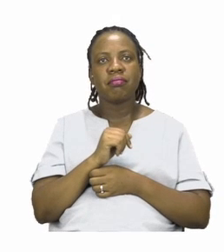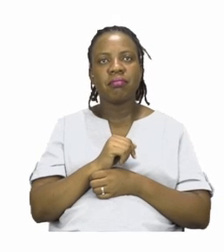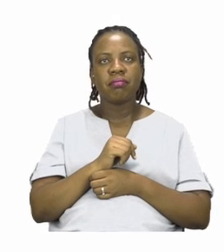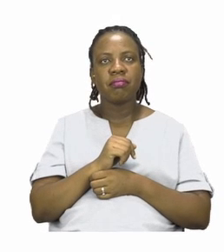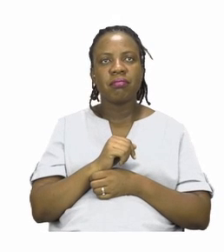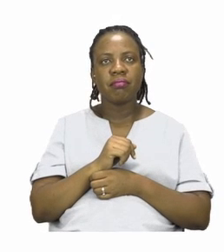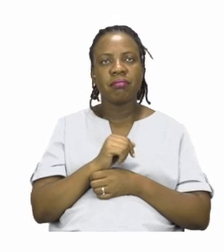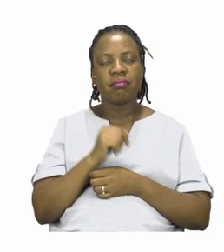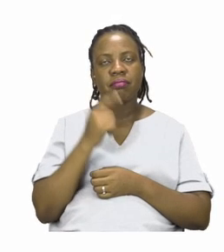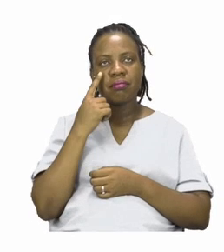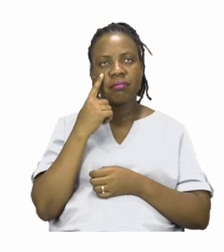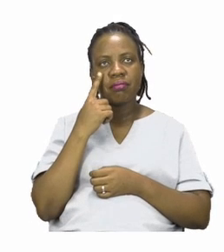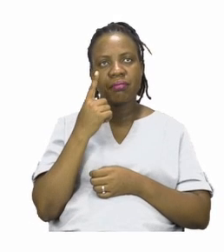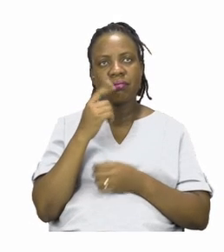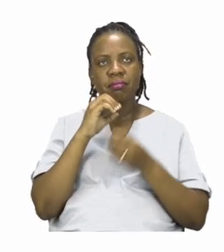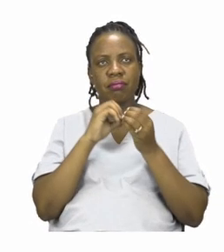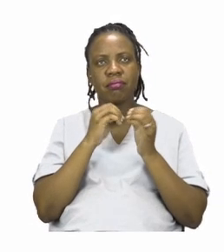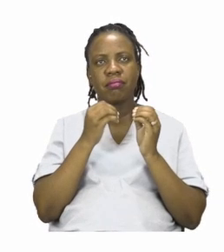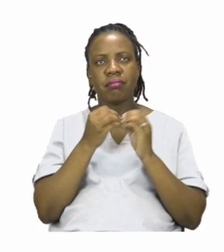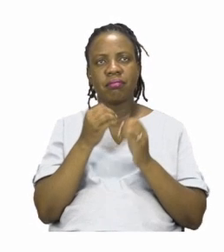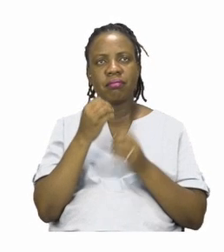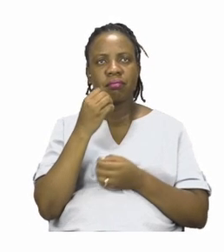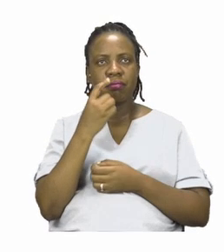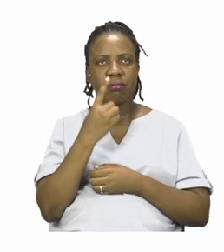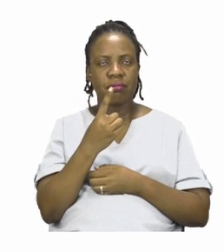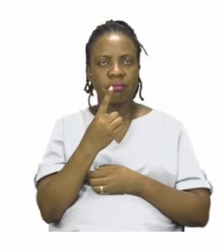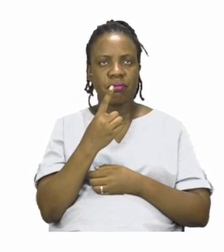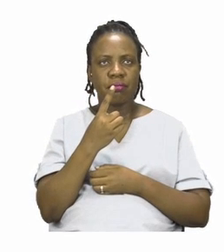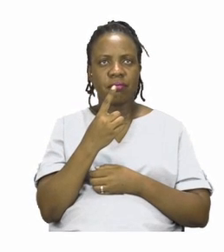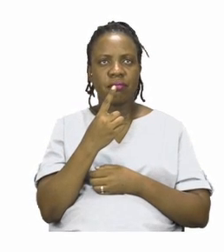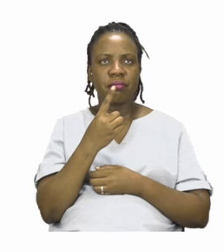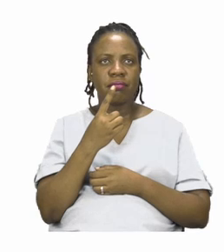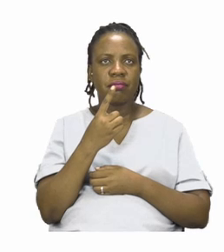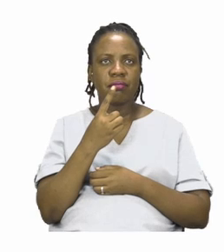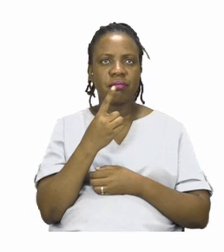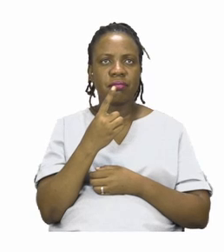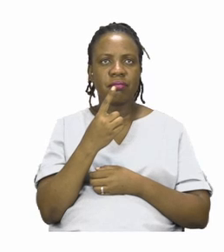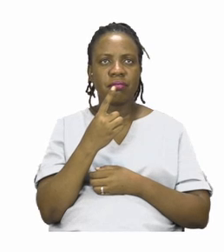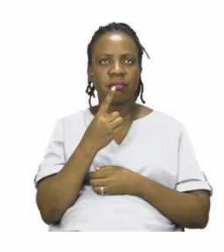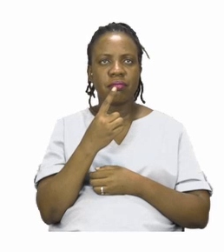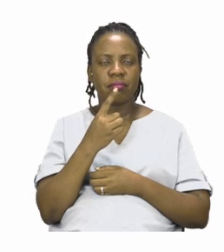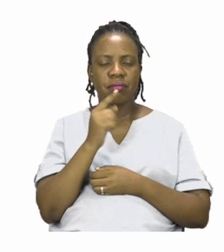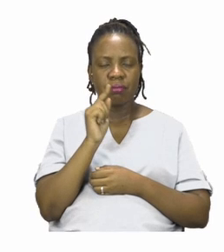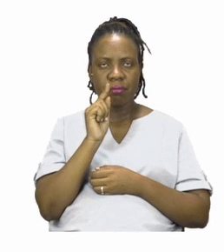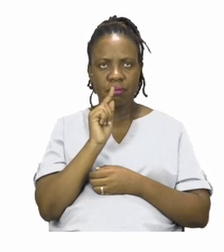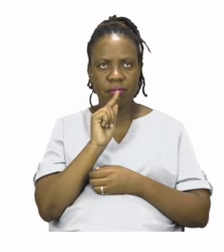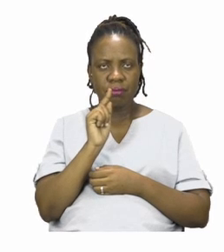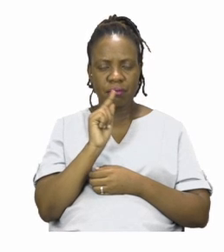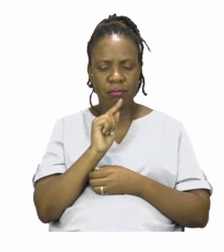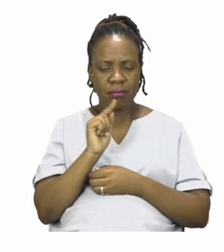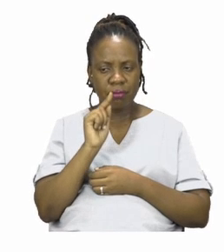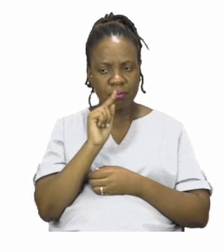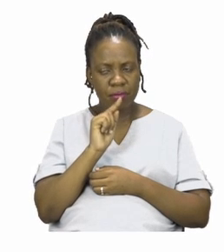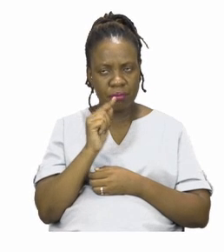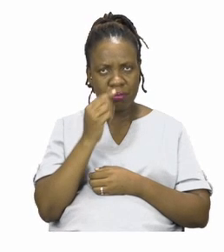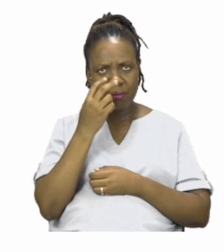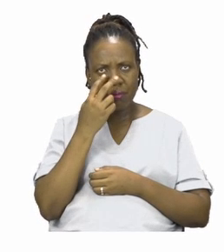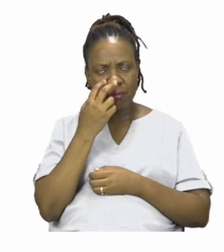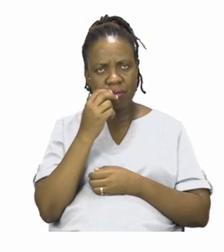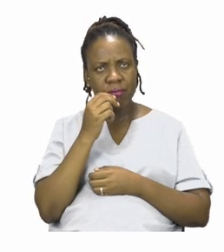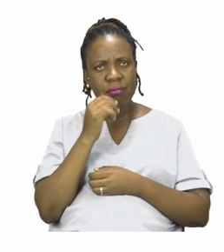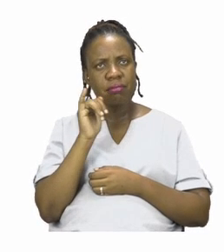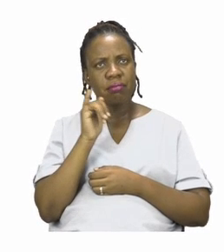quickly have a look at number 1. Now there you will see the circle, and then you will see